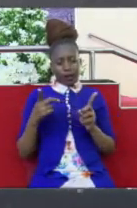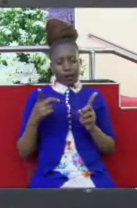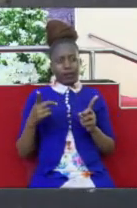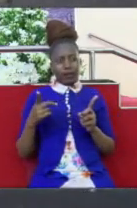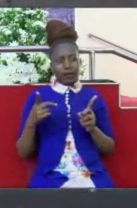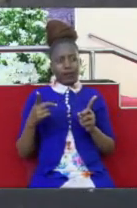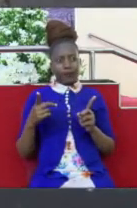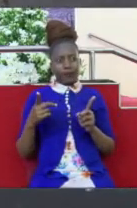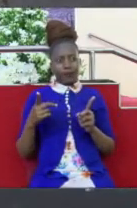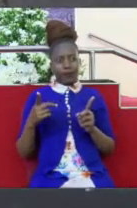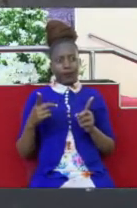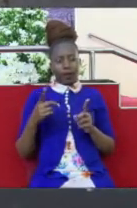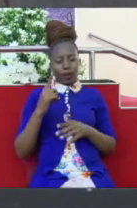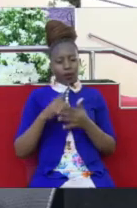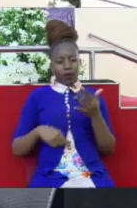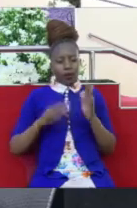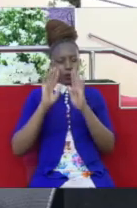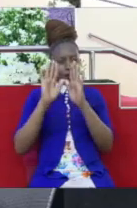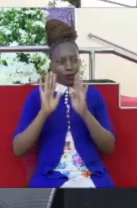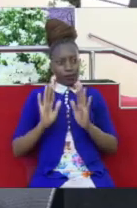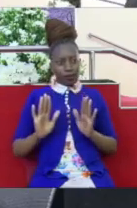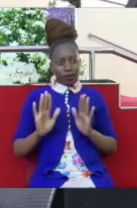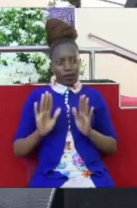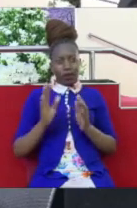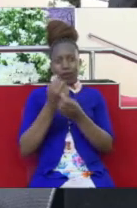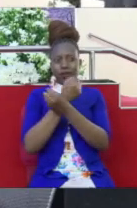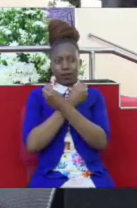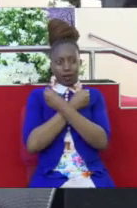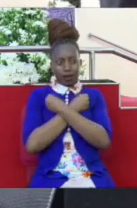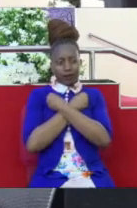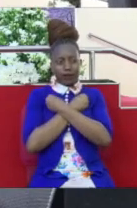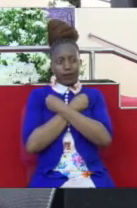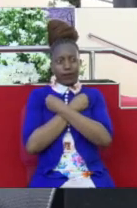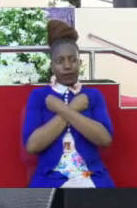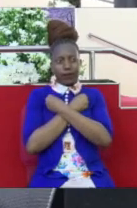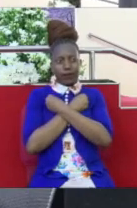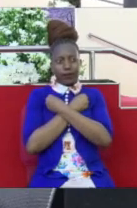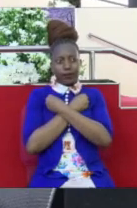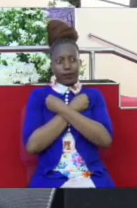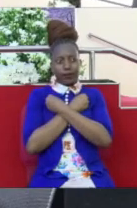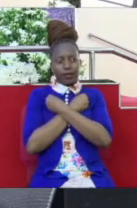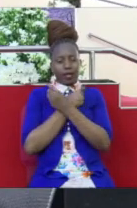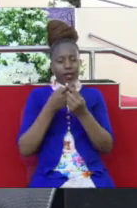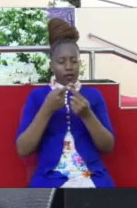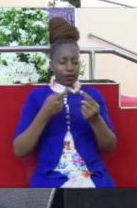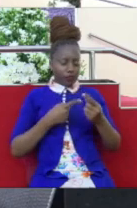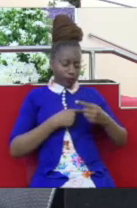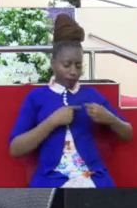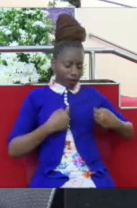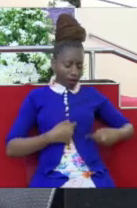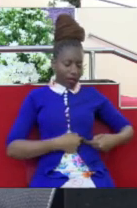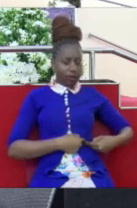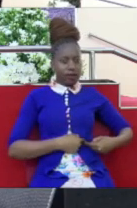more fundamental level. Ni kitu cha upendo sana. It comes out of your spirit. Inatoka katika roho yako.